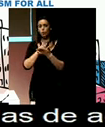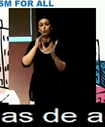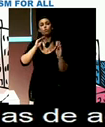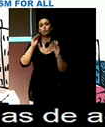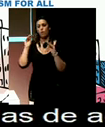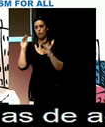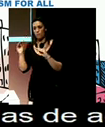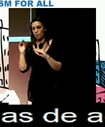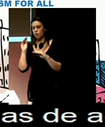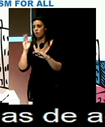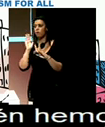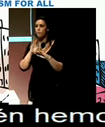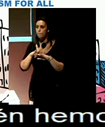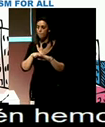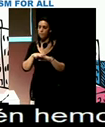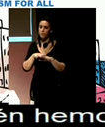carried out